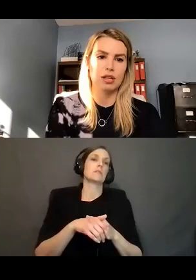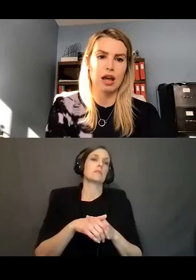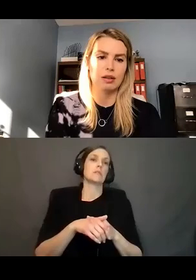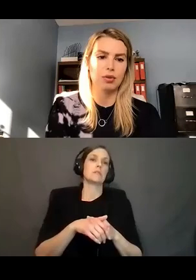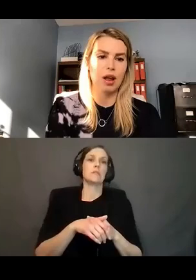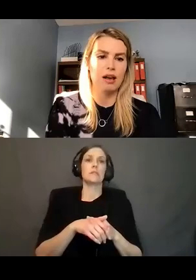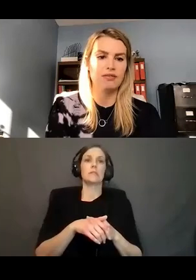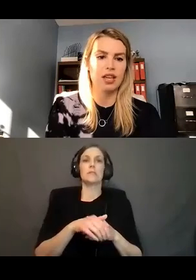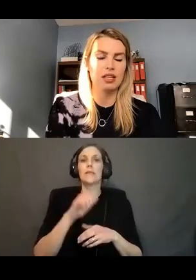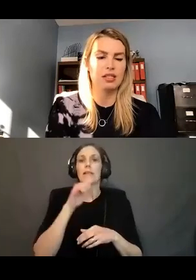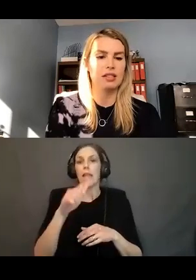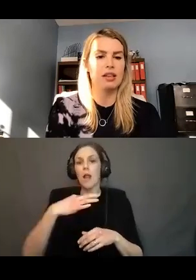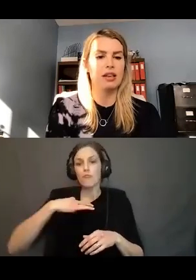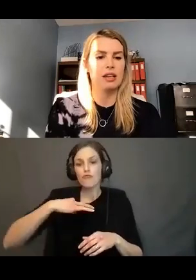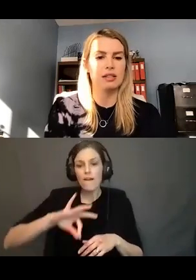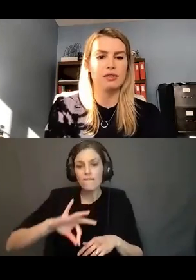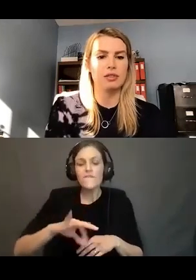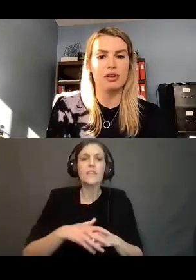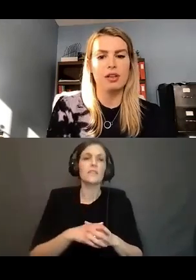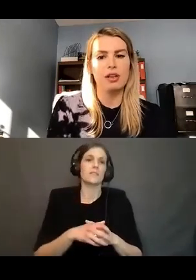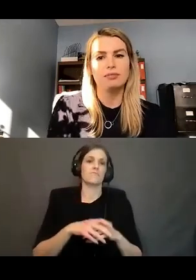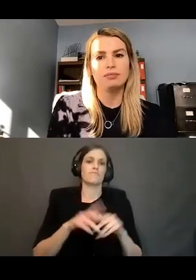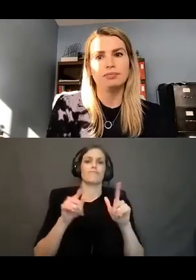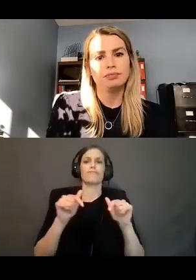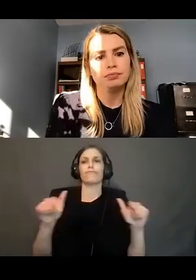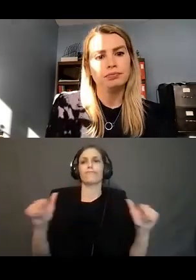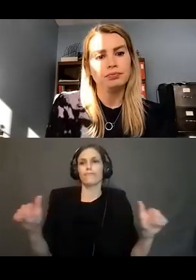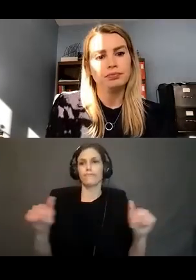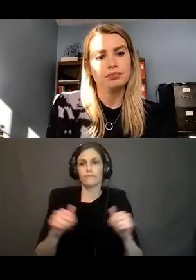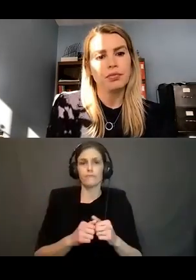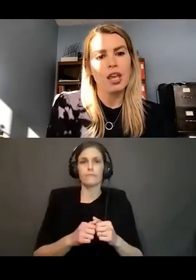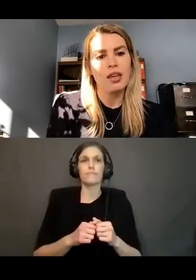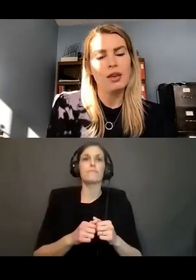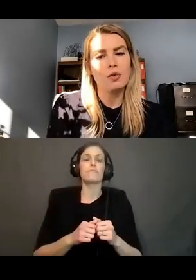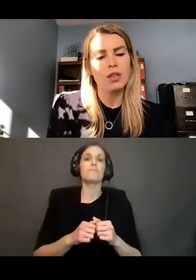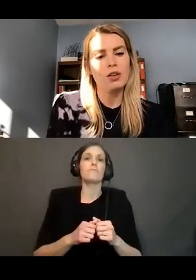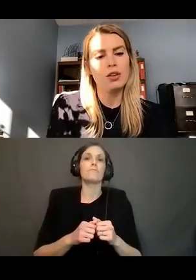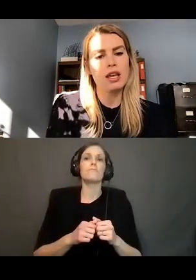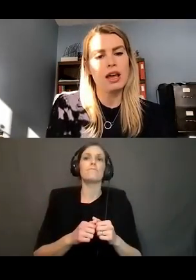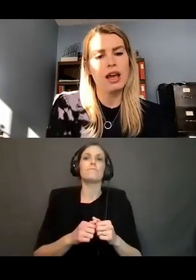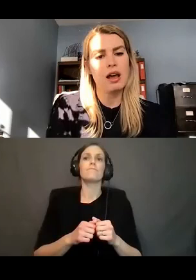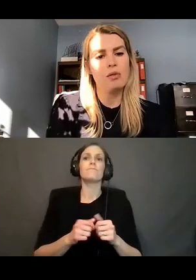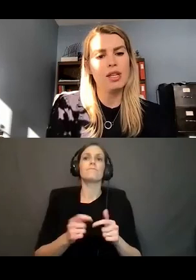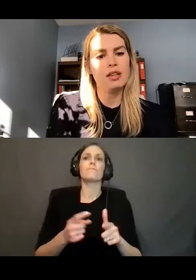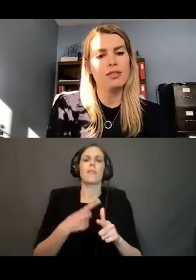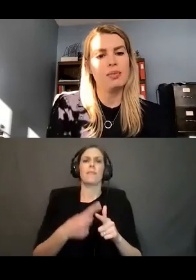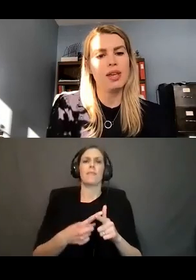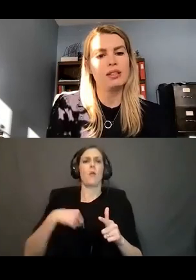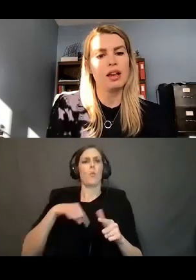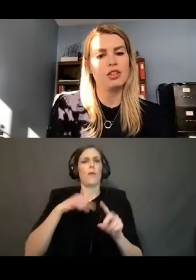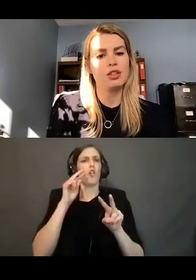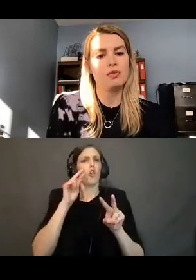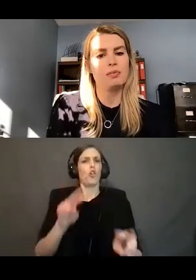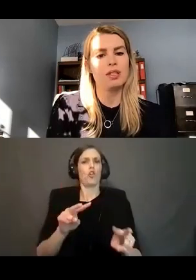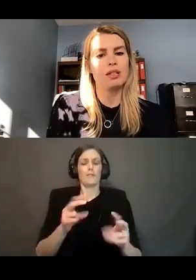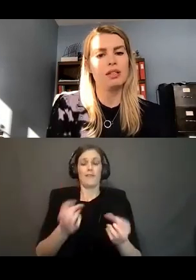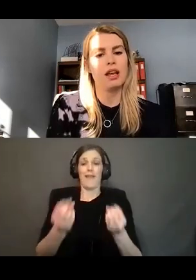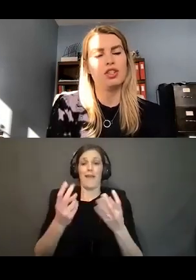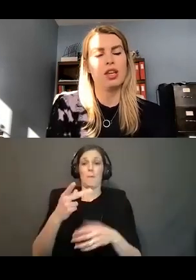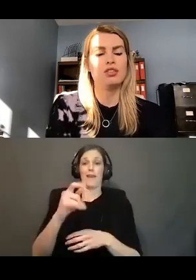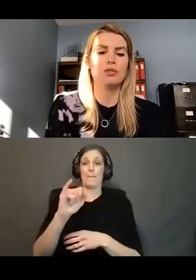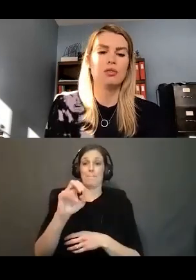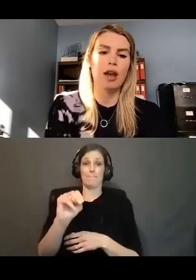include nonprofits, etc. And then when we looked at how many of the pins actually